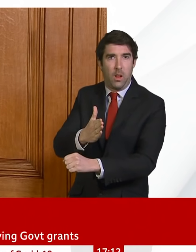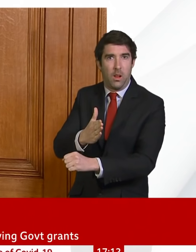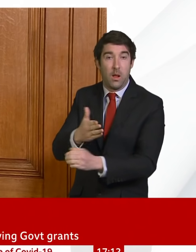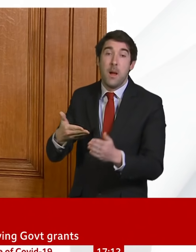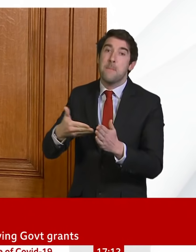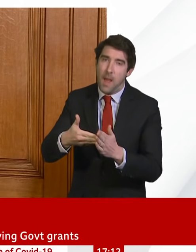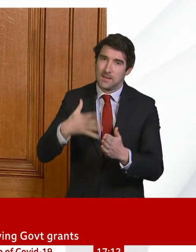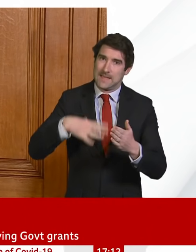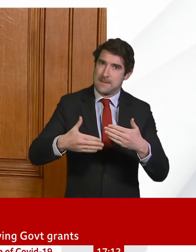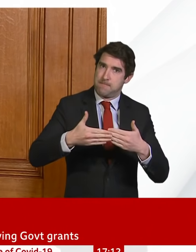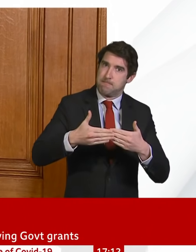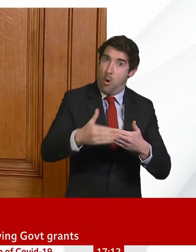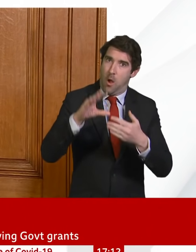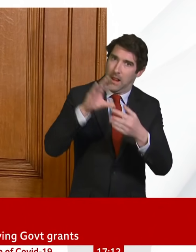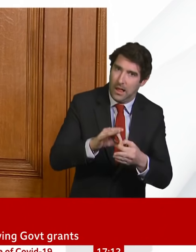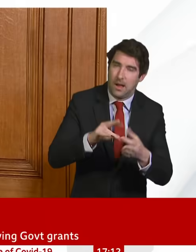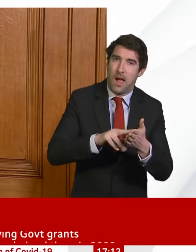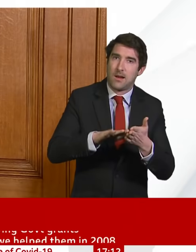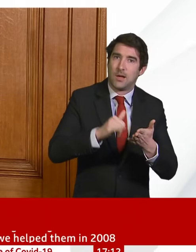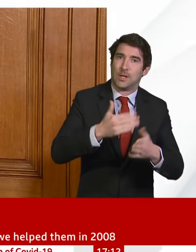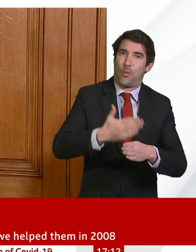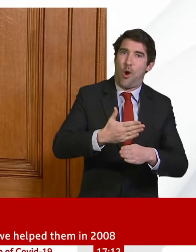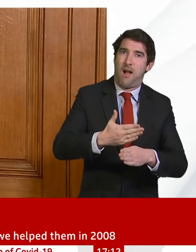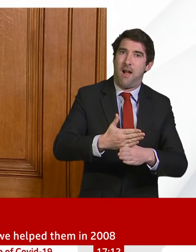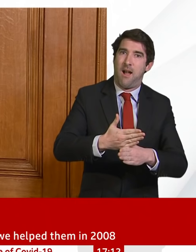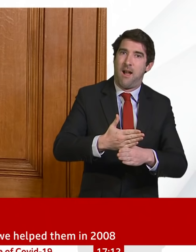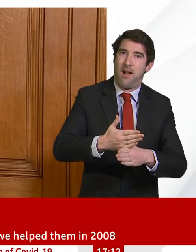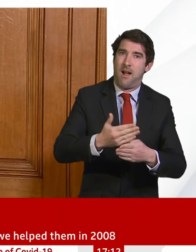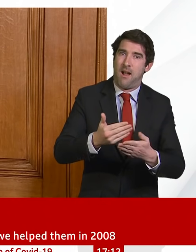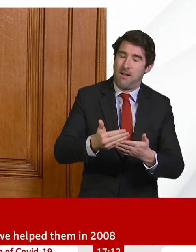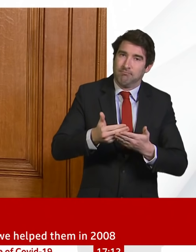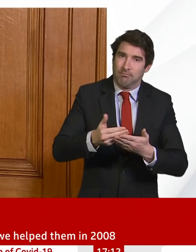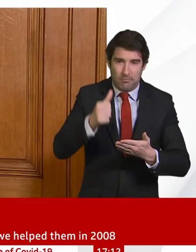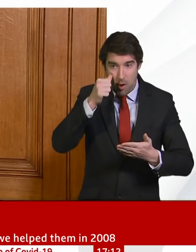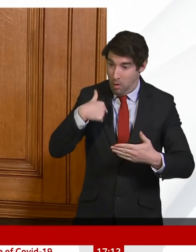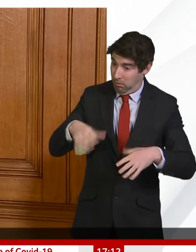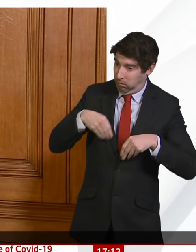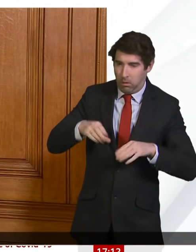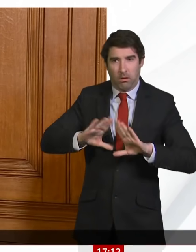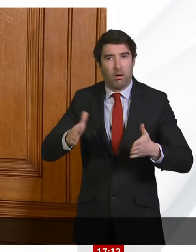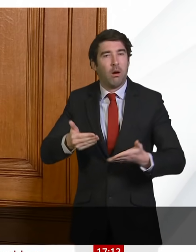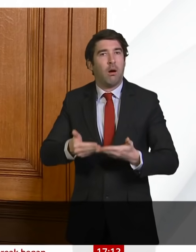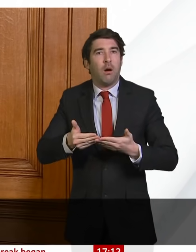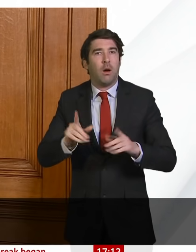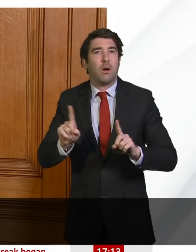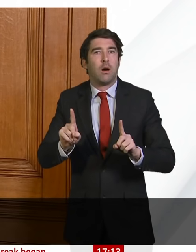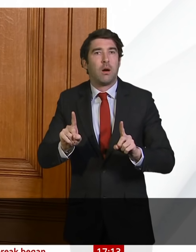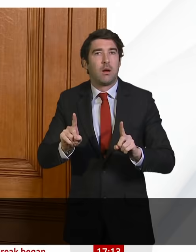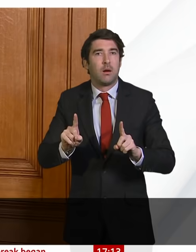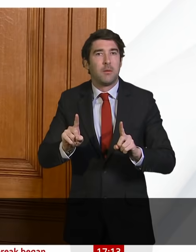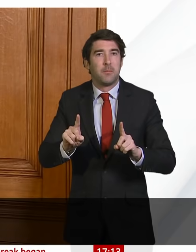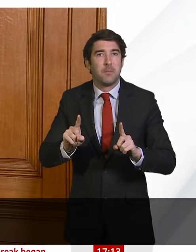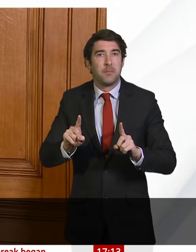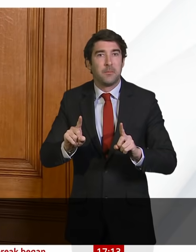workers. And alongside that, as Secretary of State has said, there is a second strand, a front opening, and is